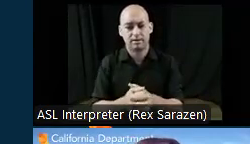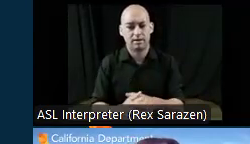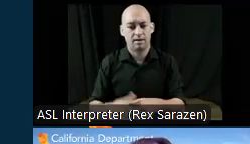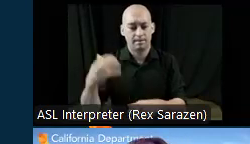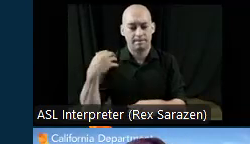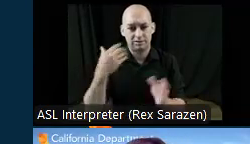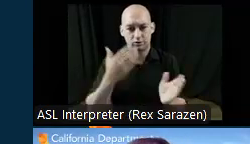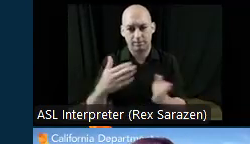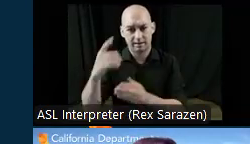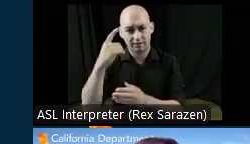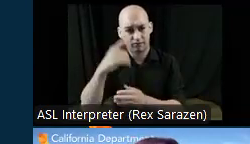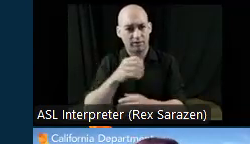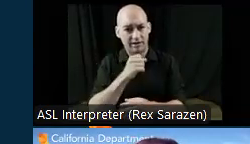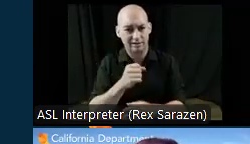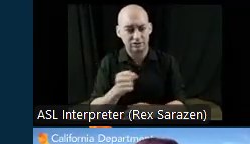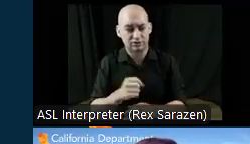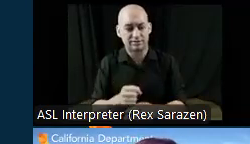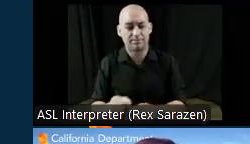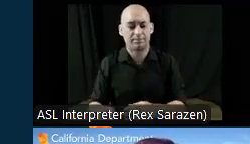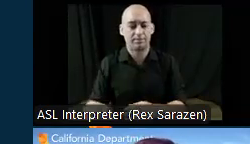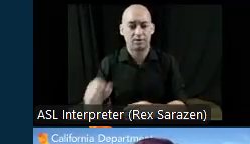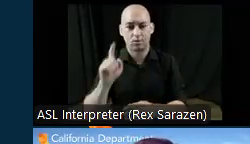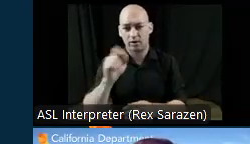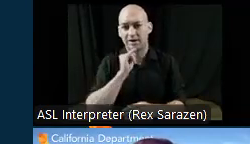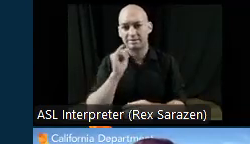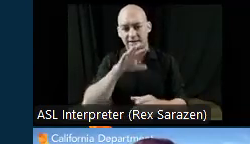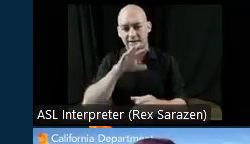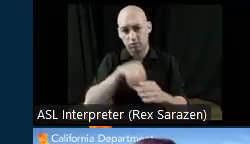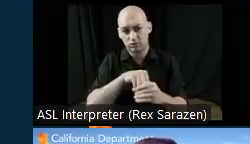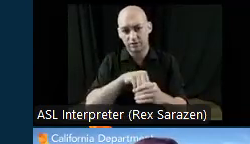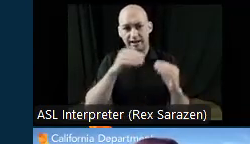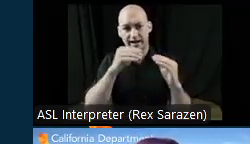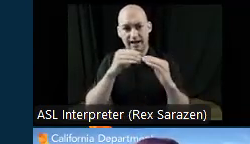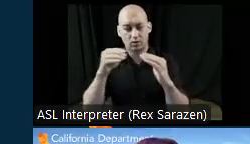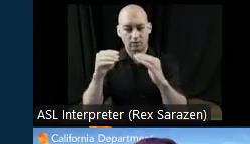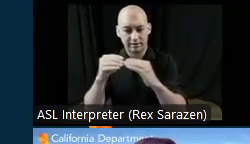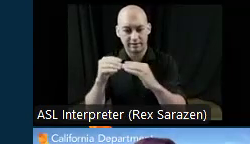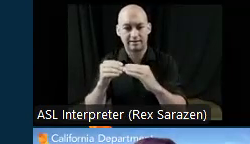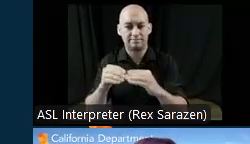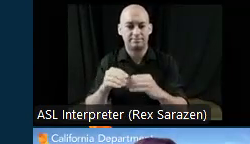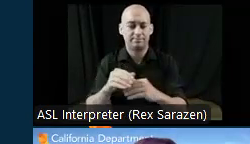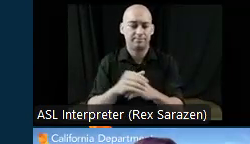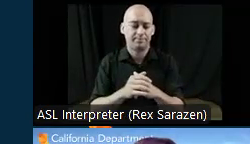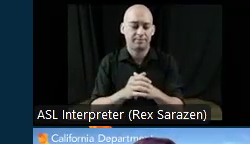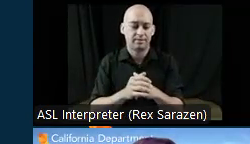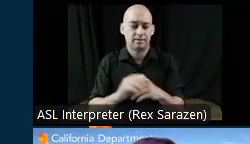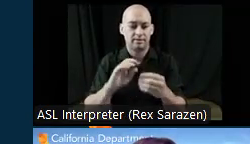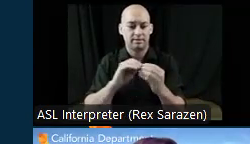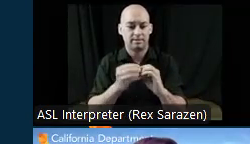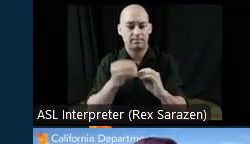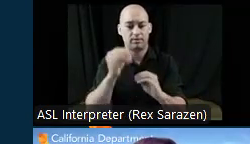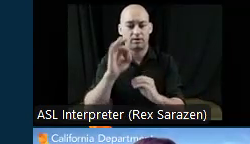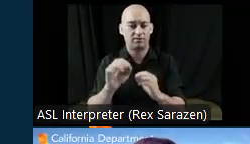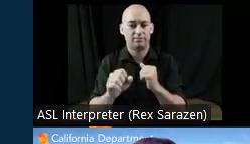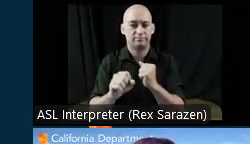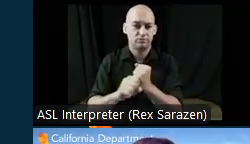bold goals, one of them being inclusion, equity, not isolation, and the number of strategies and